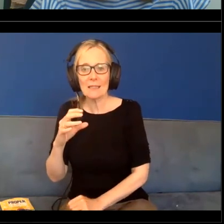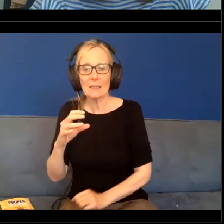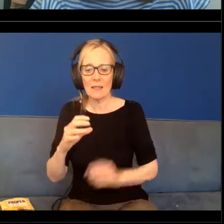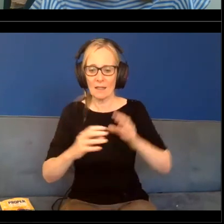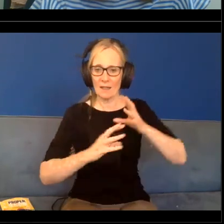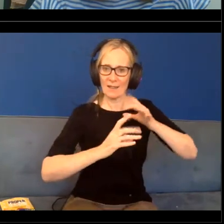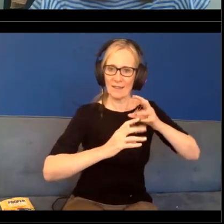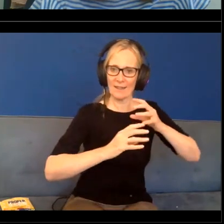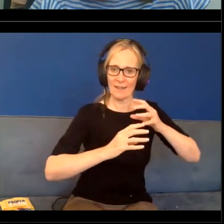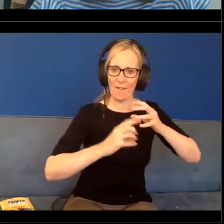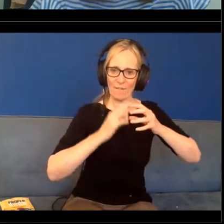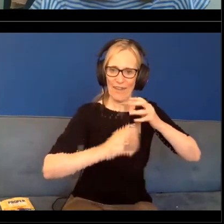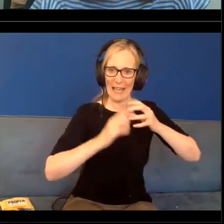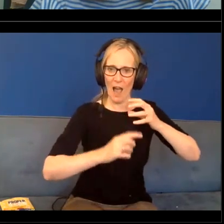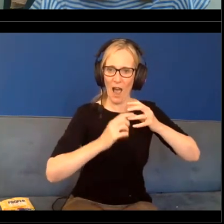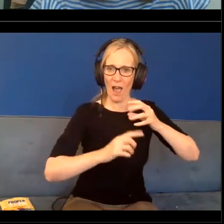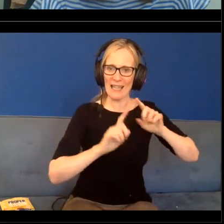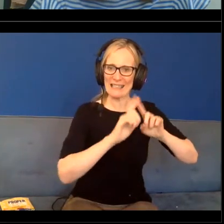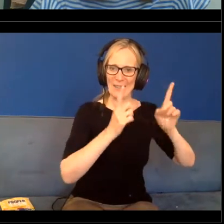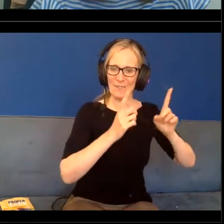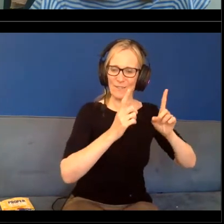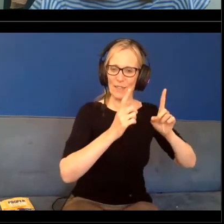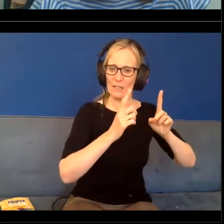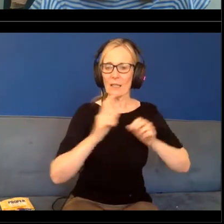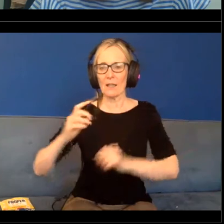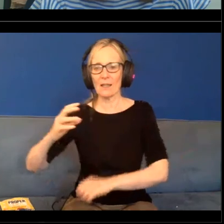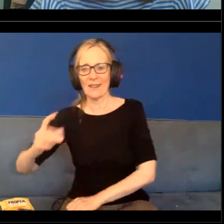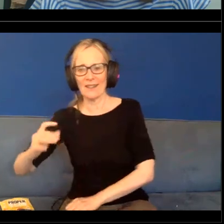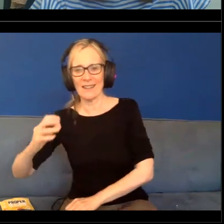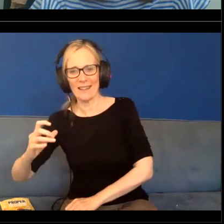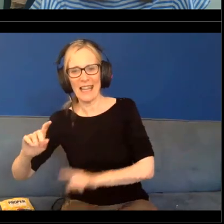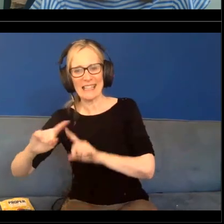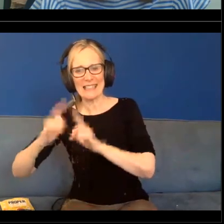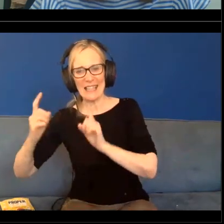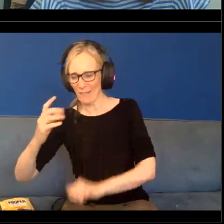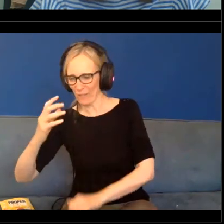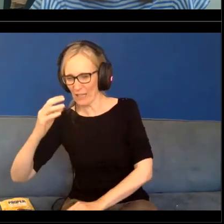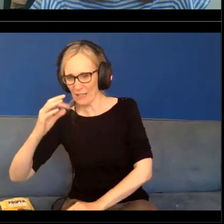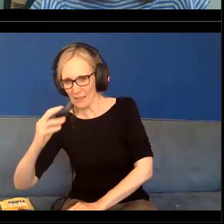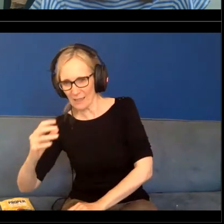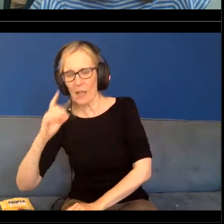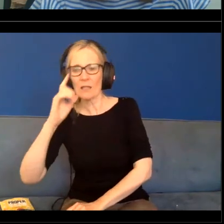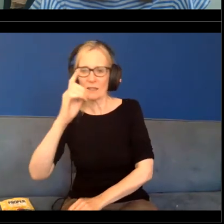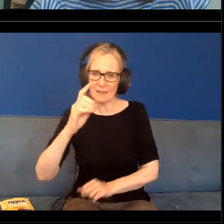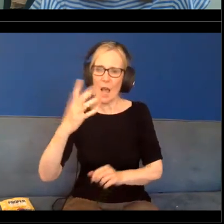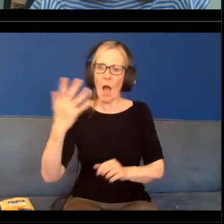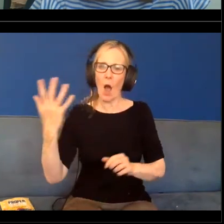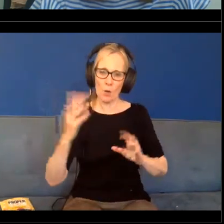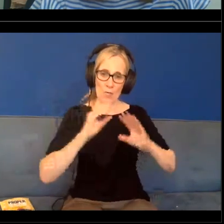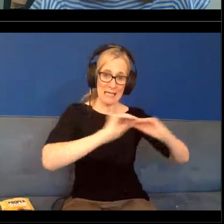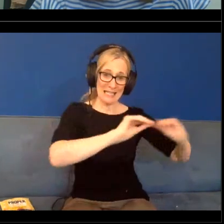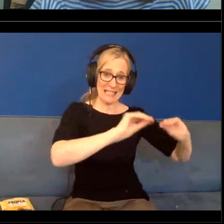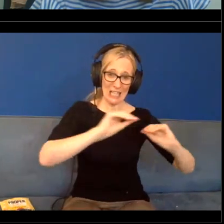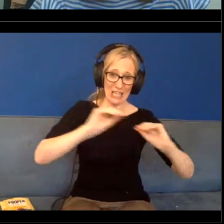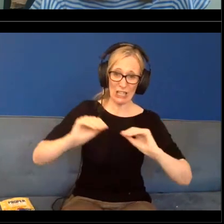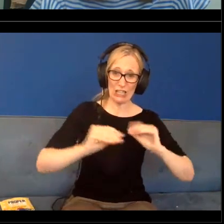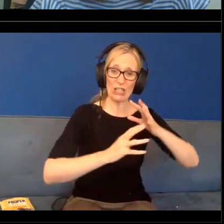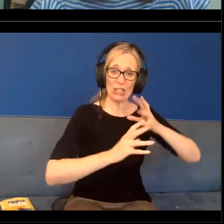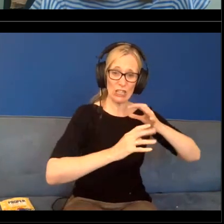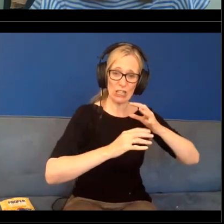teacher was took a little bit of time just to get the student with the different instrument, gave him a little bit